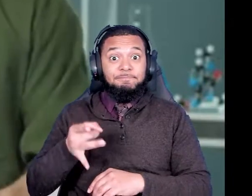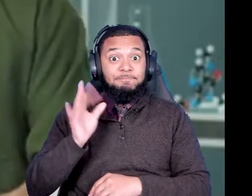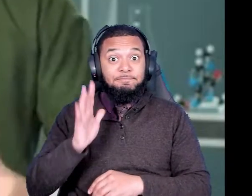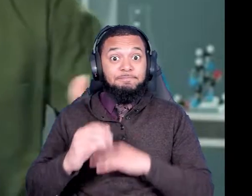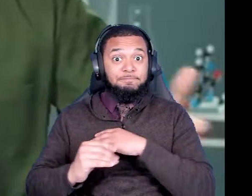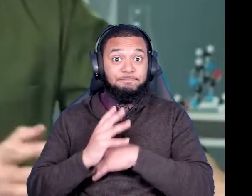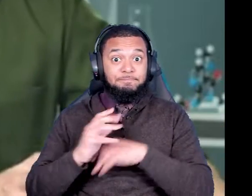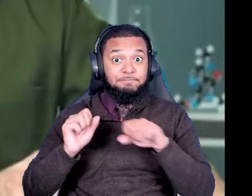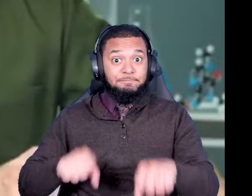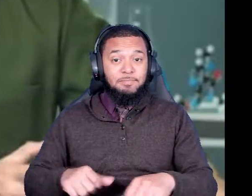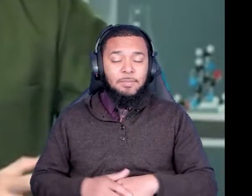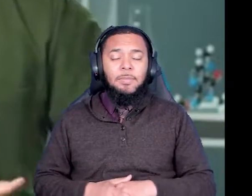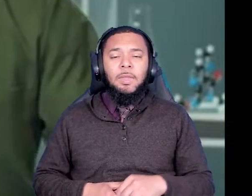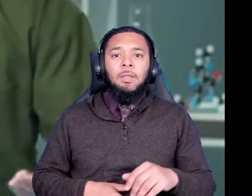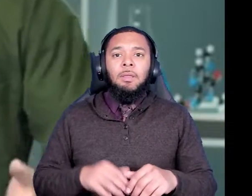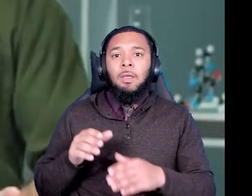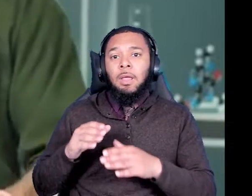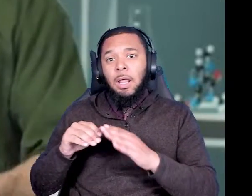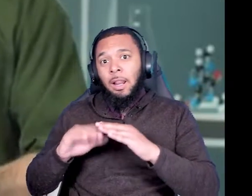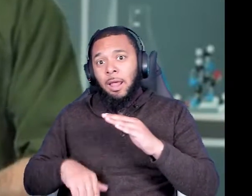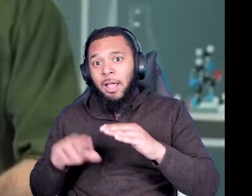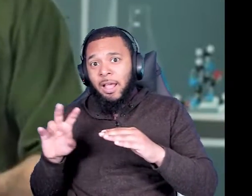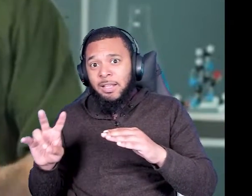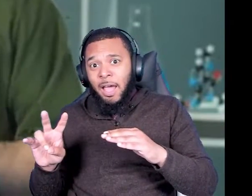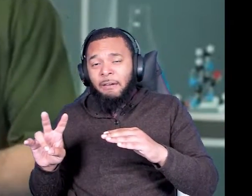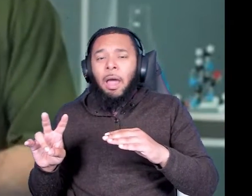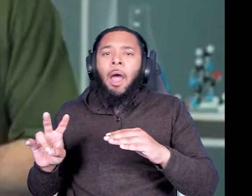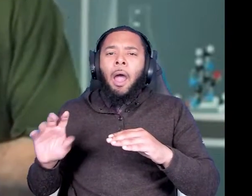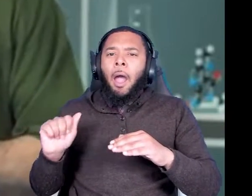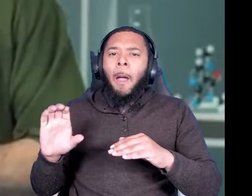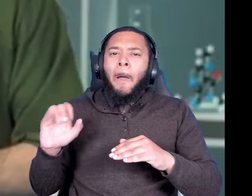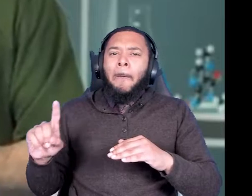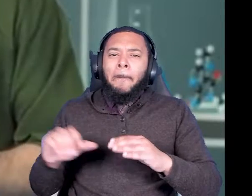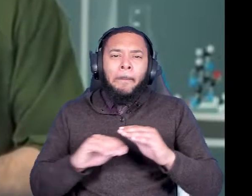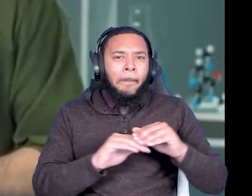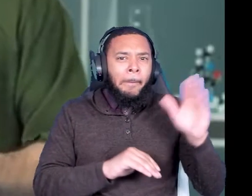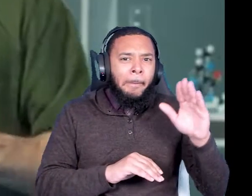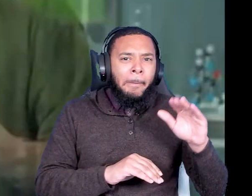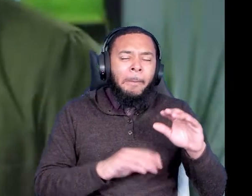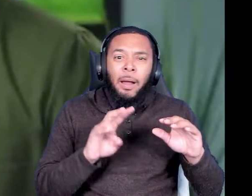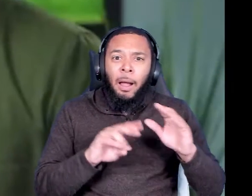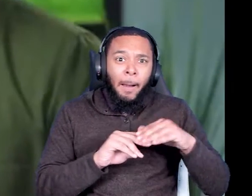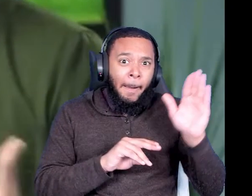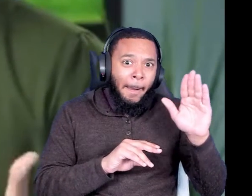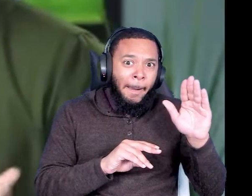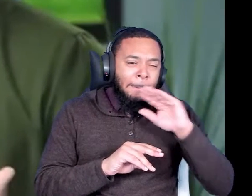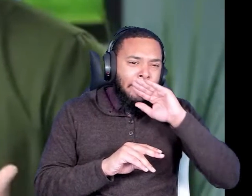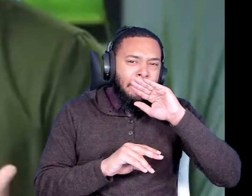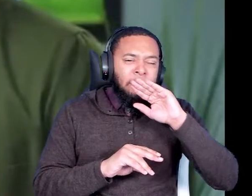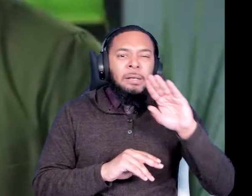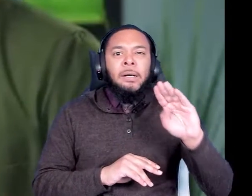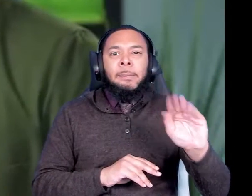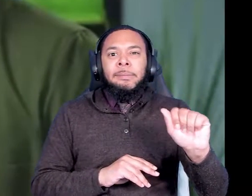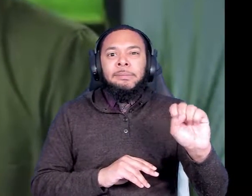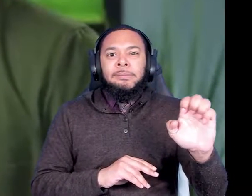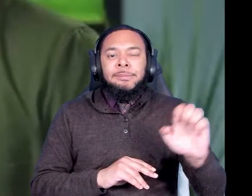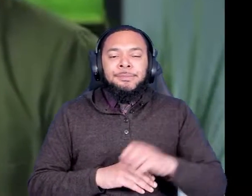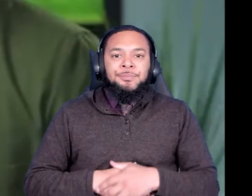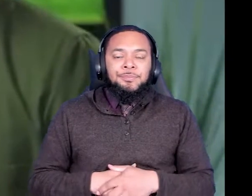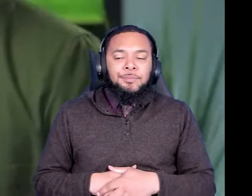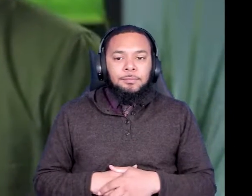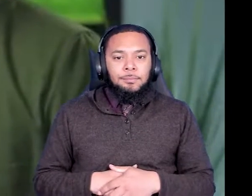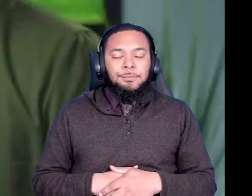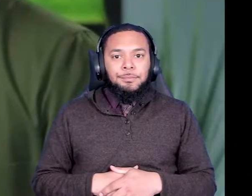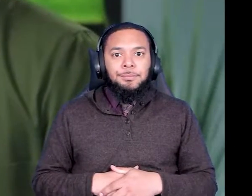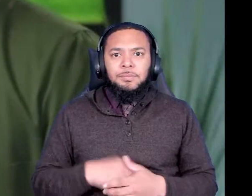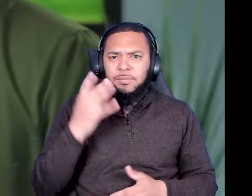again, acids, anything less than 7, bases, anything higher than 7. So acids, why are they considered to be acids?